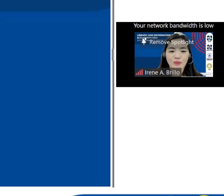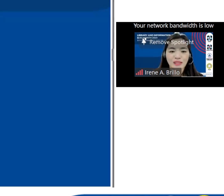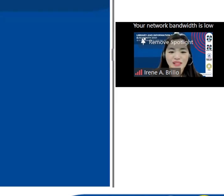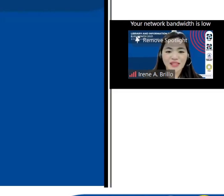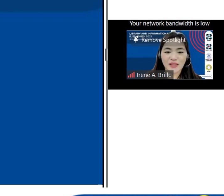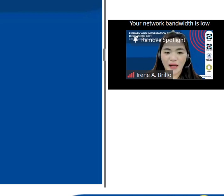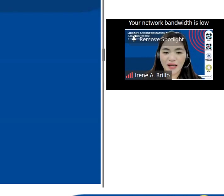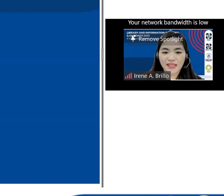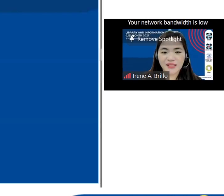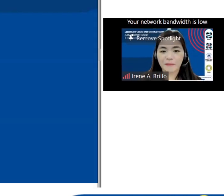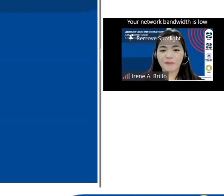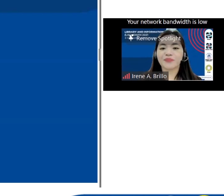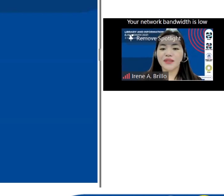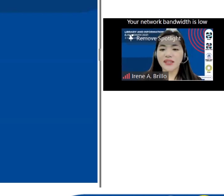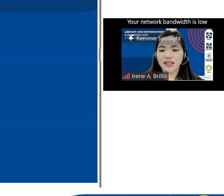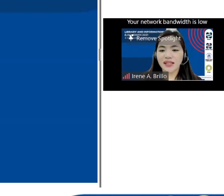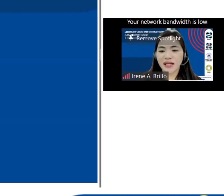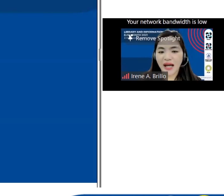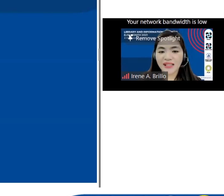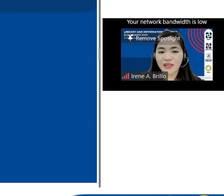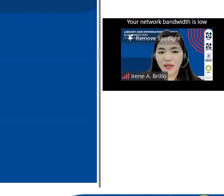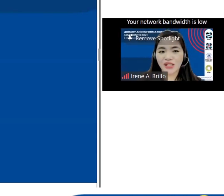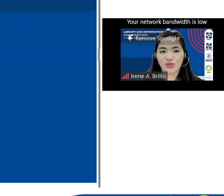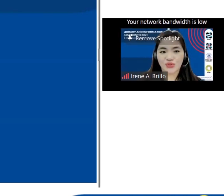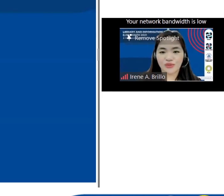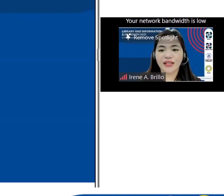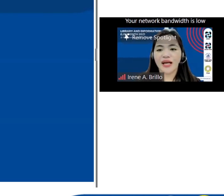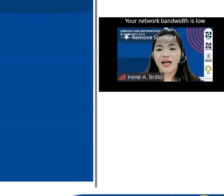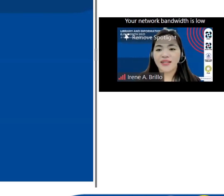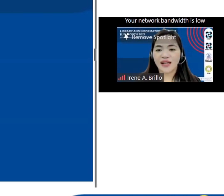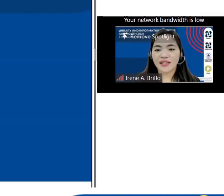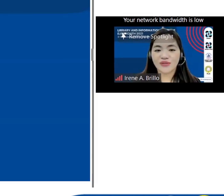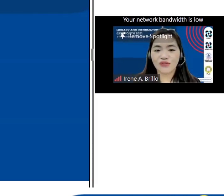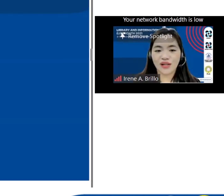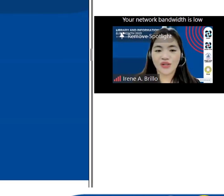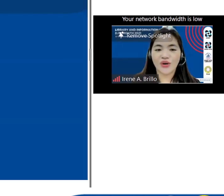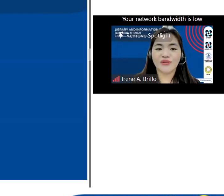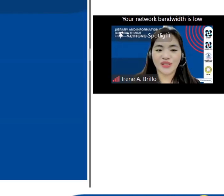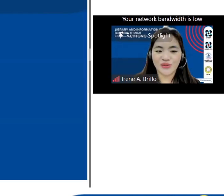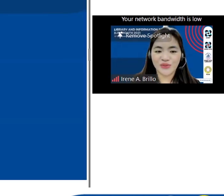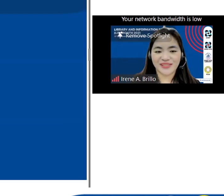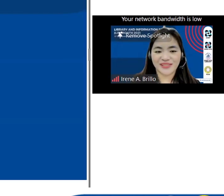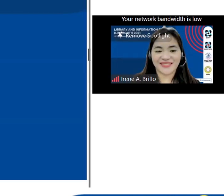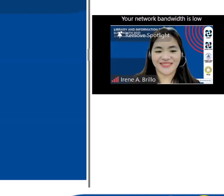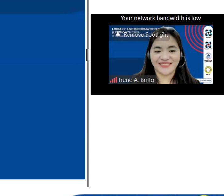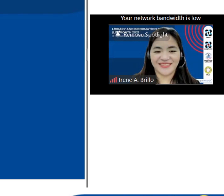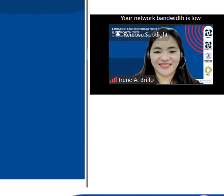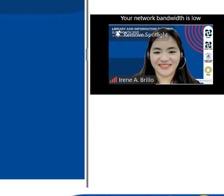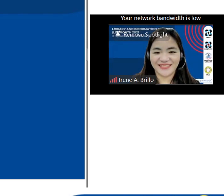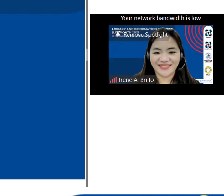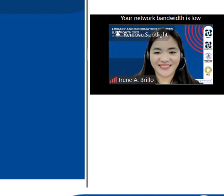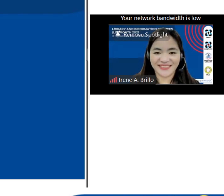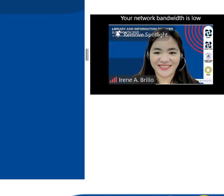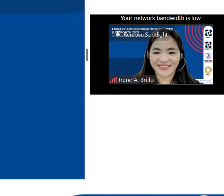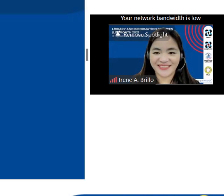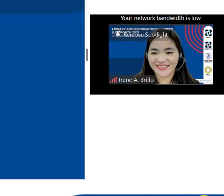Zoom participants, kindly make sure that you are on mute.